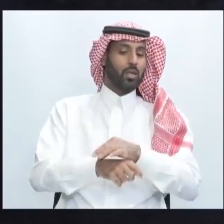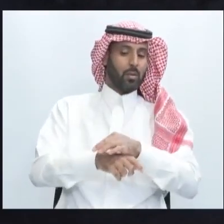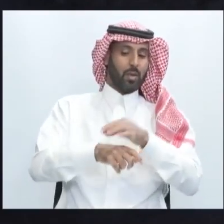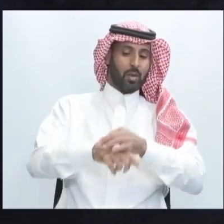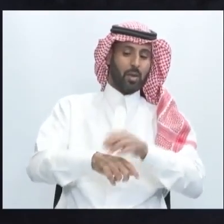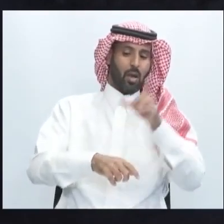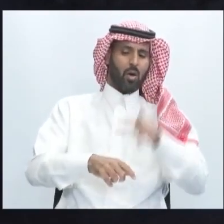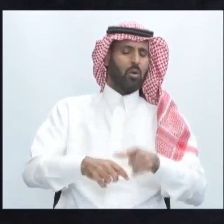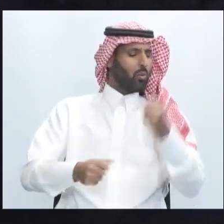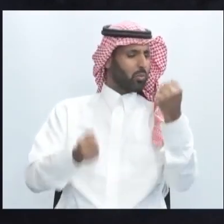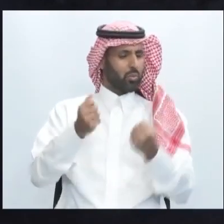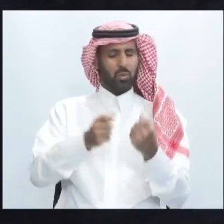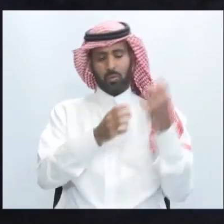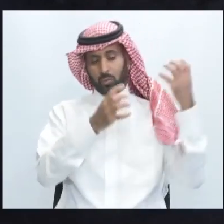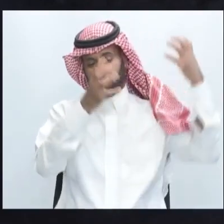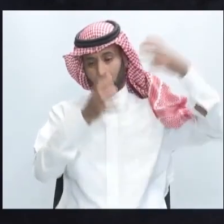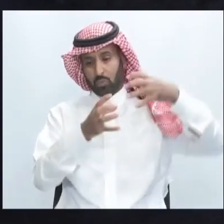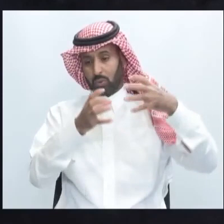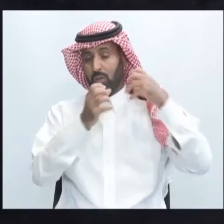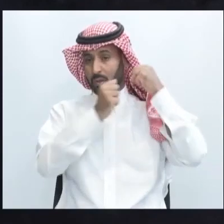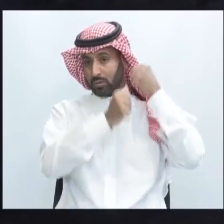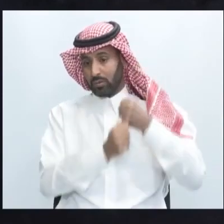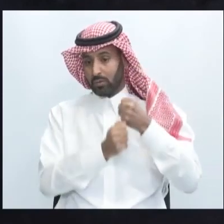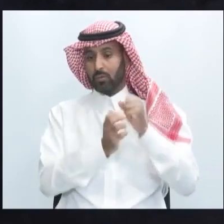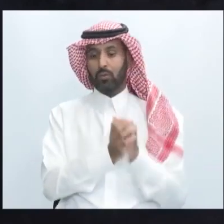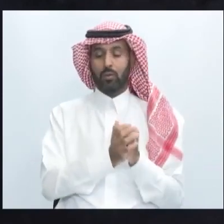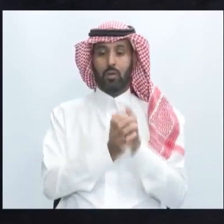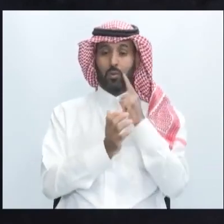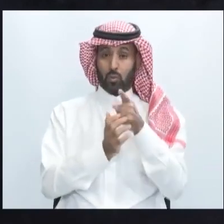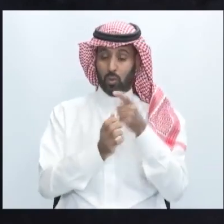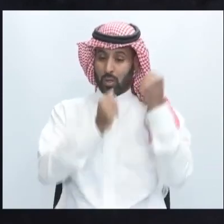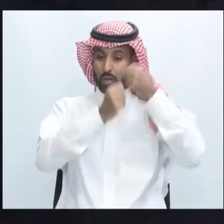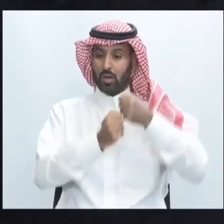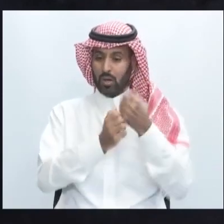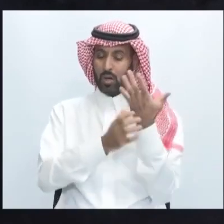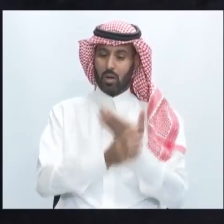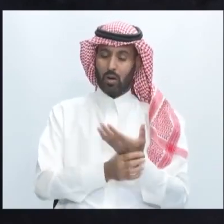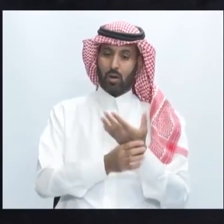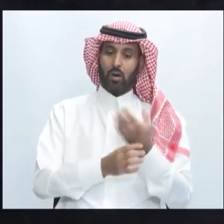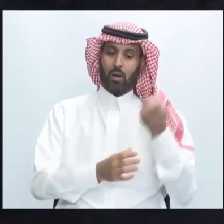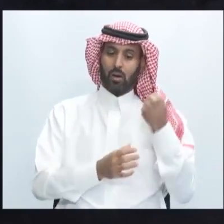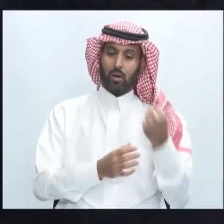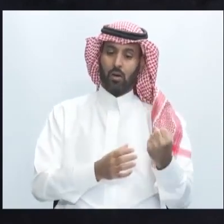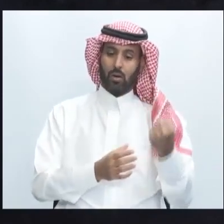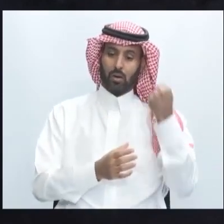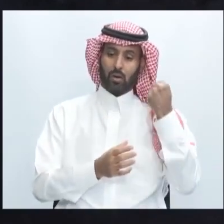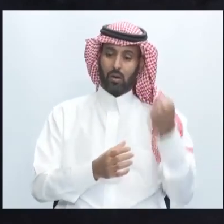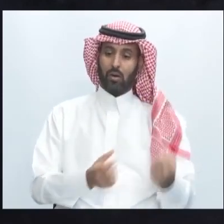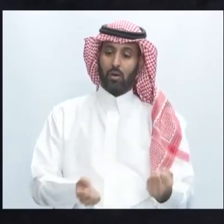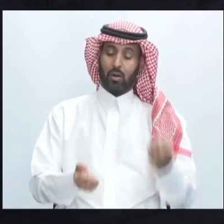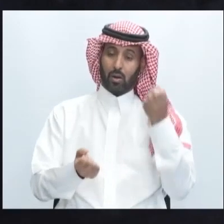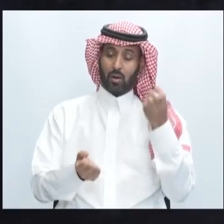a vehicle or a person can carry. When you carry an arm load, it means what your arms